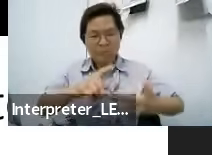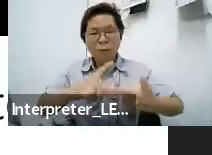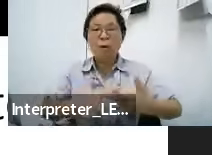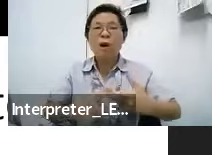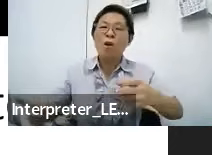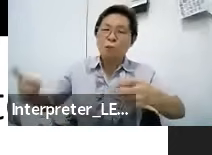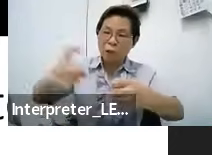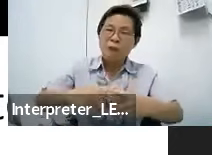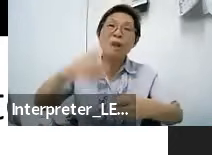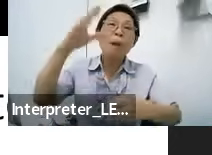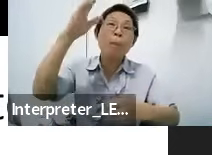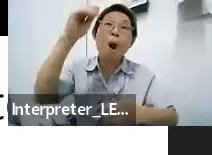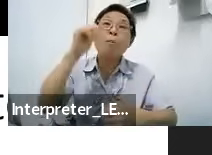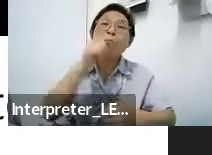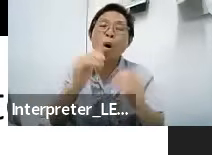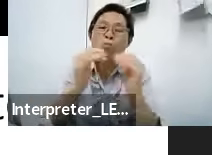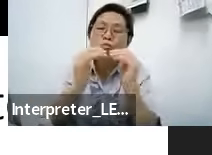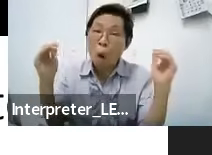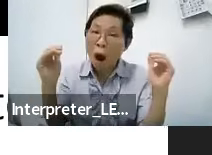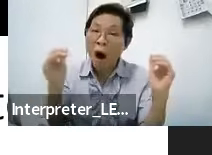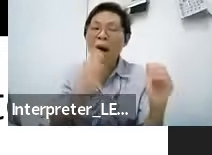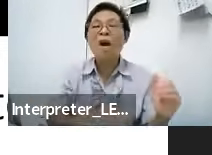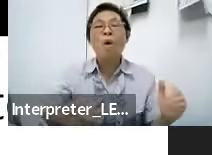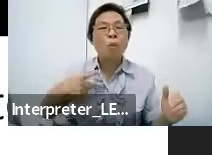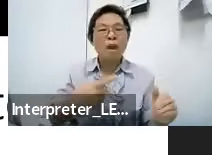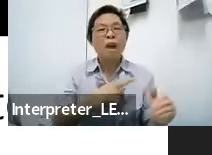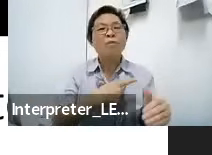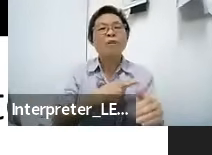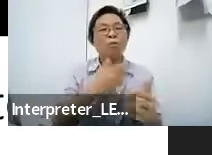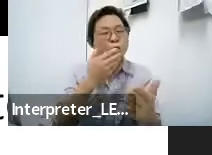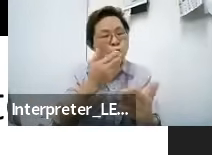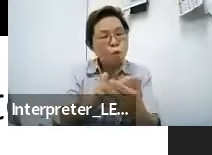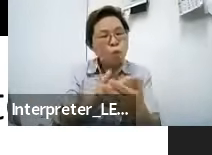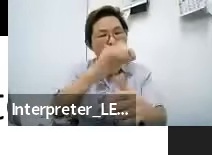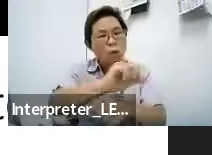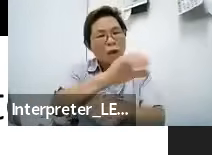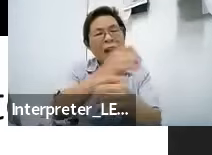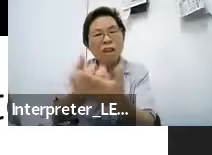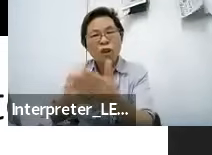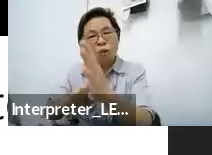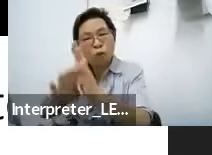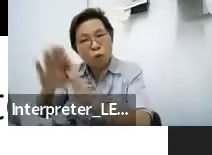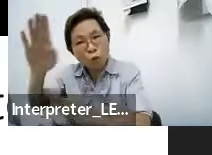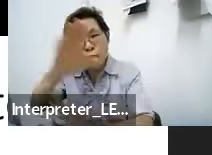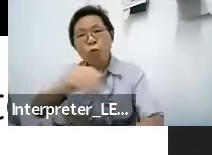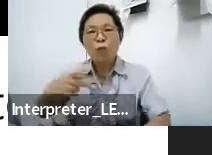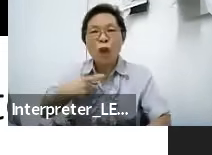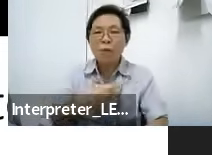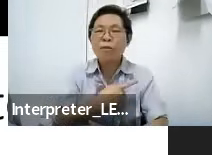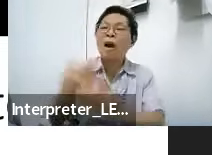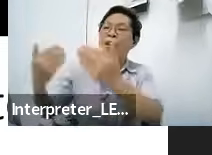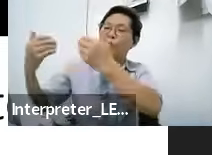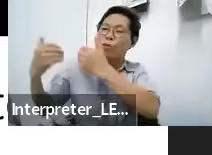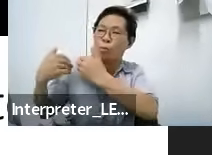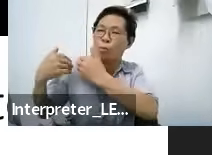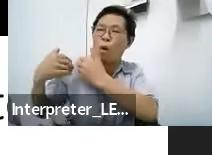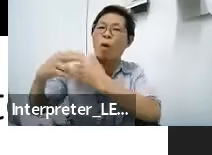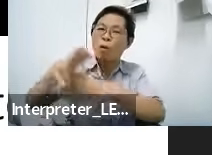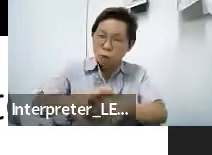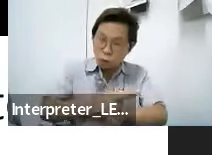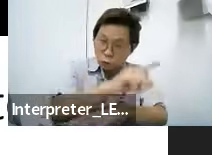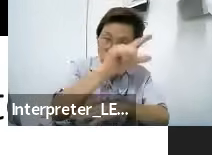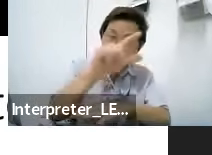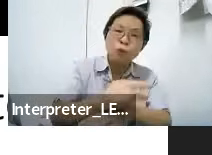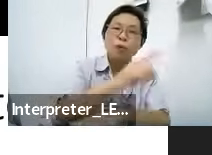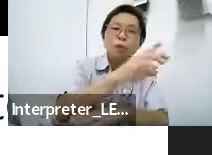gender equality. We also have the decent work and economic growth, and responsible consumption and production, and